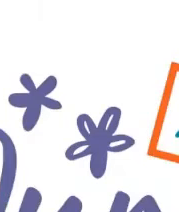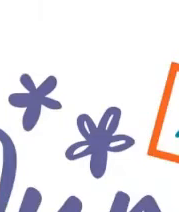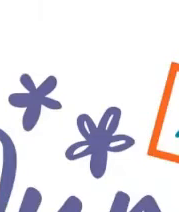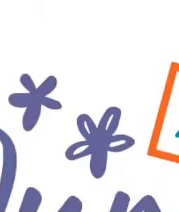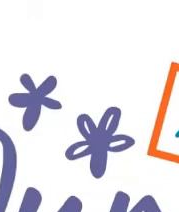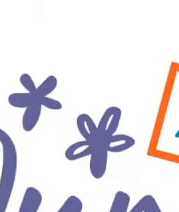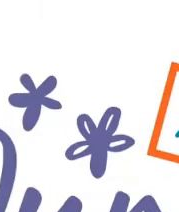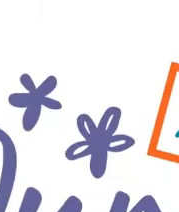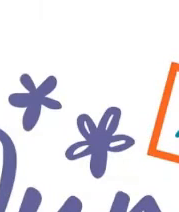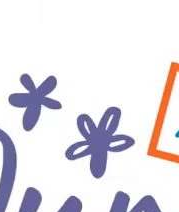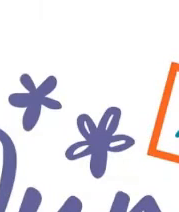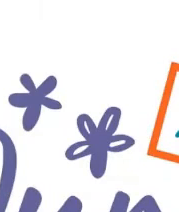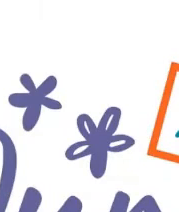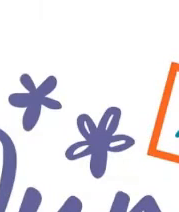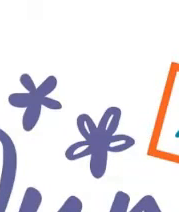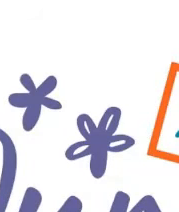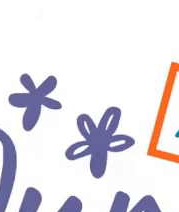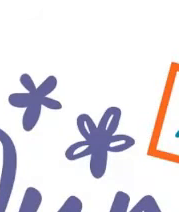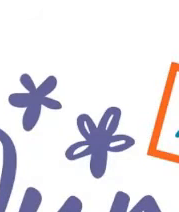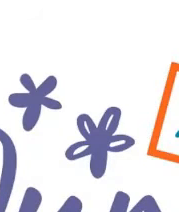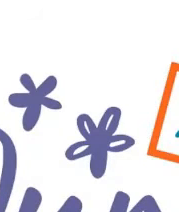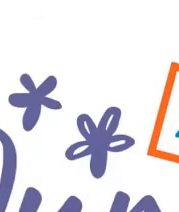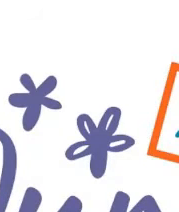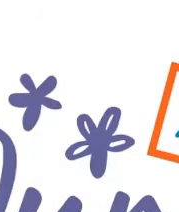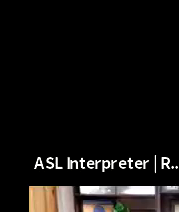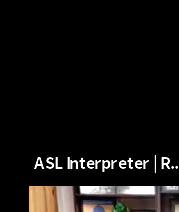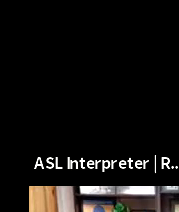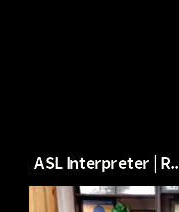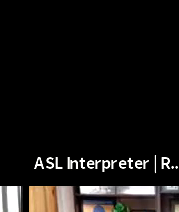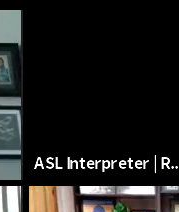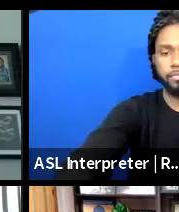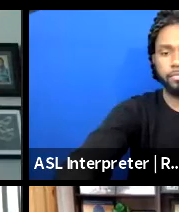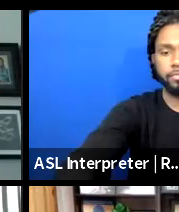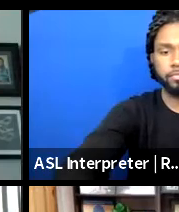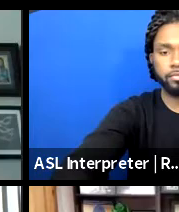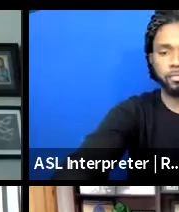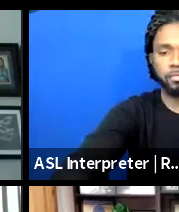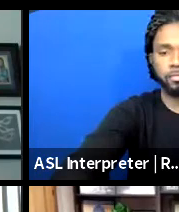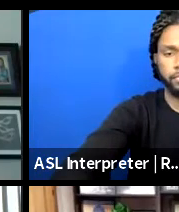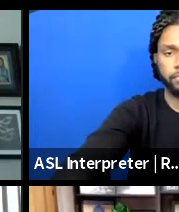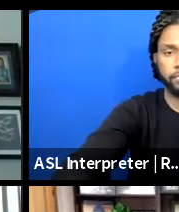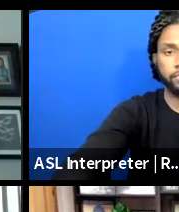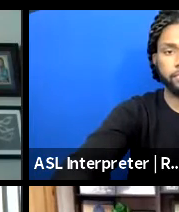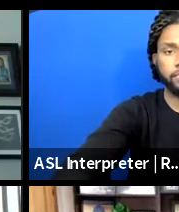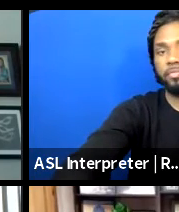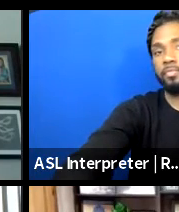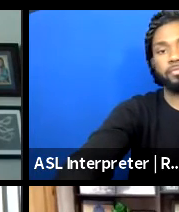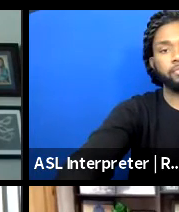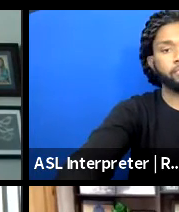Okay, let me go ahead and stop these wonderful slides.